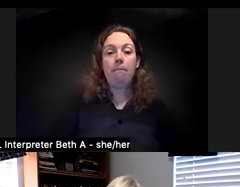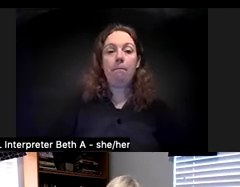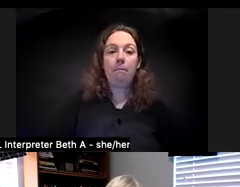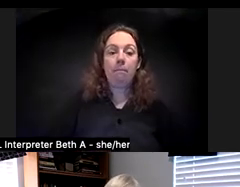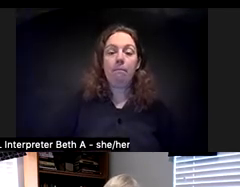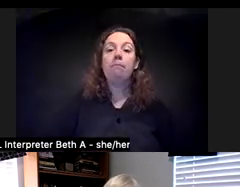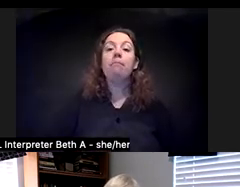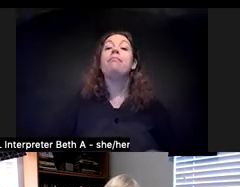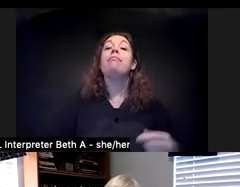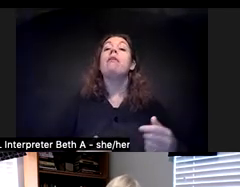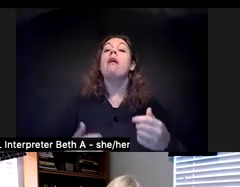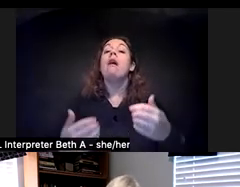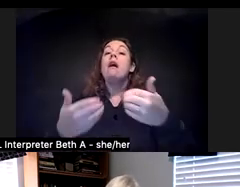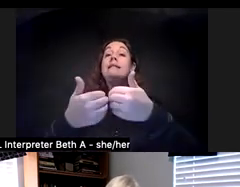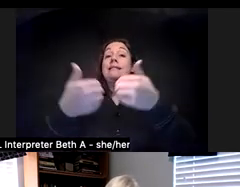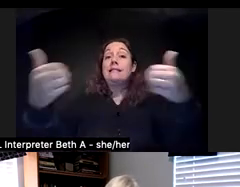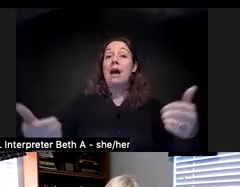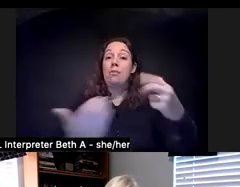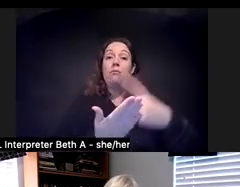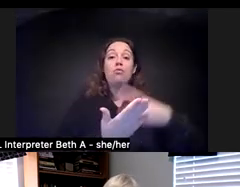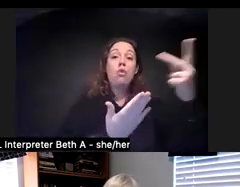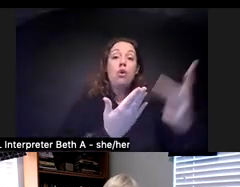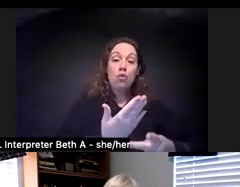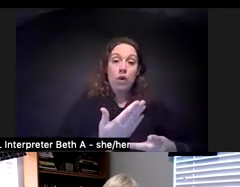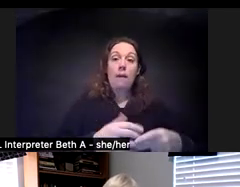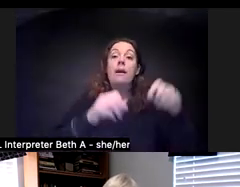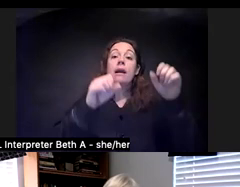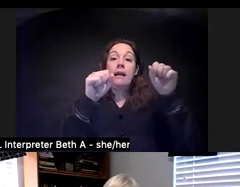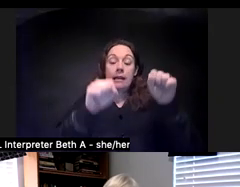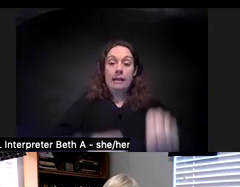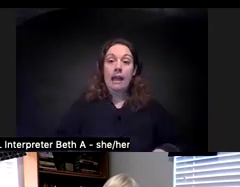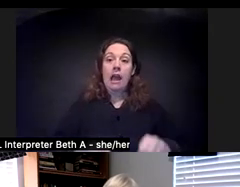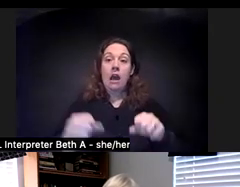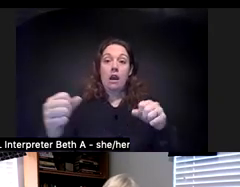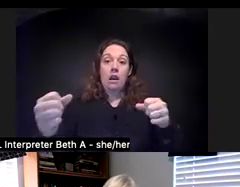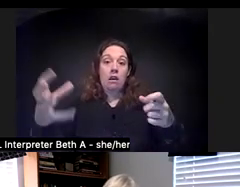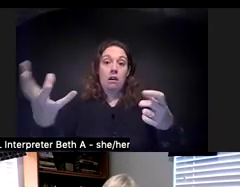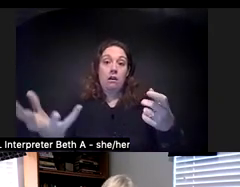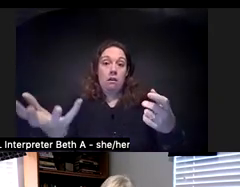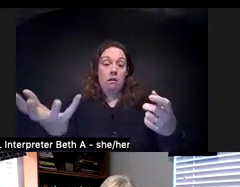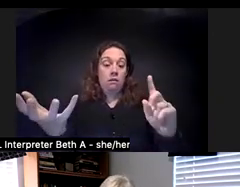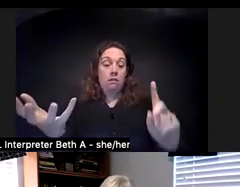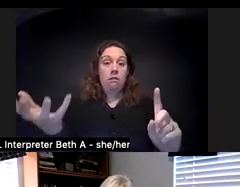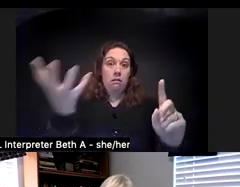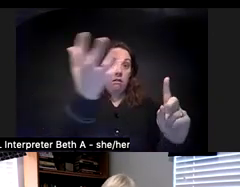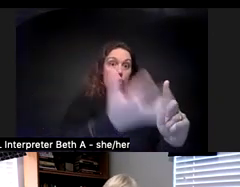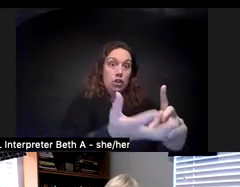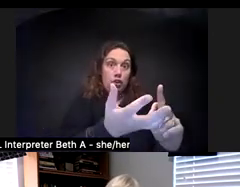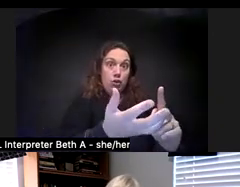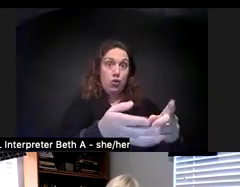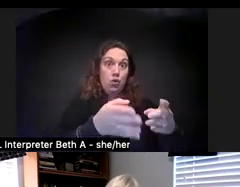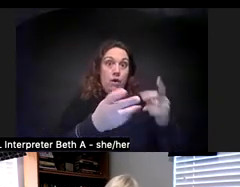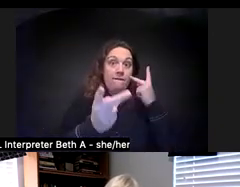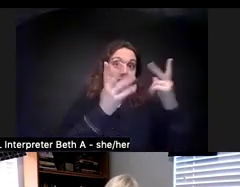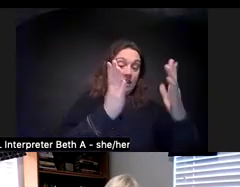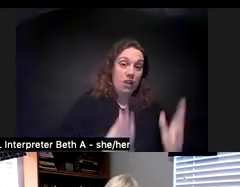Separate programming can meet the visitor where he is, but it can also prove to be a bridge to where he could be. On the